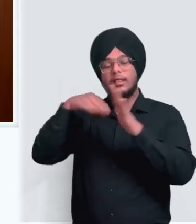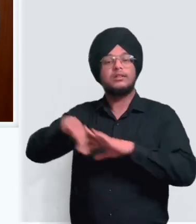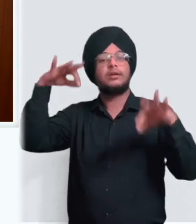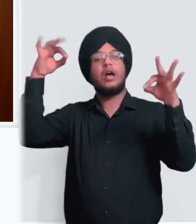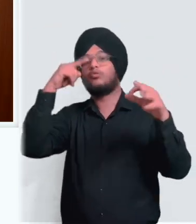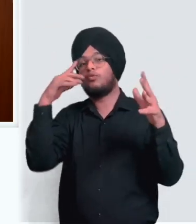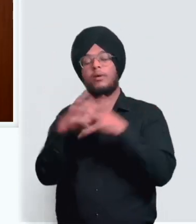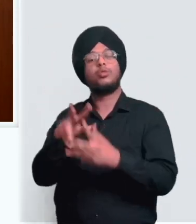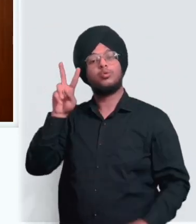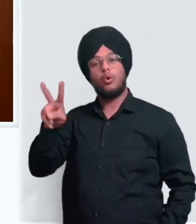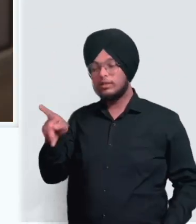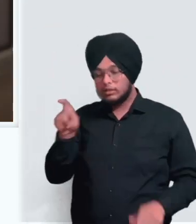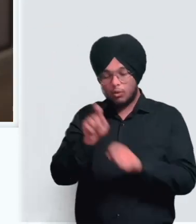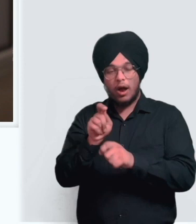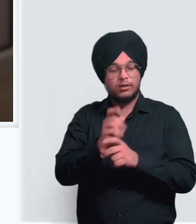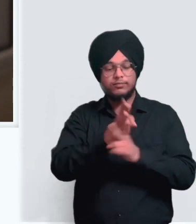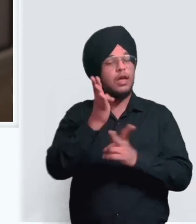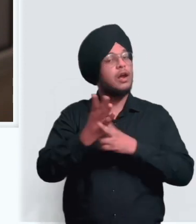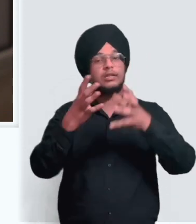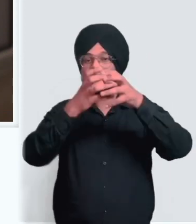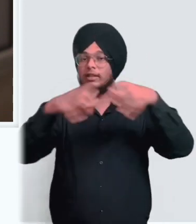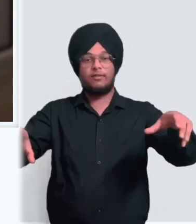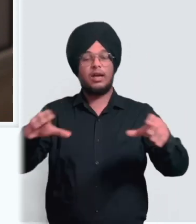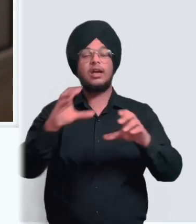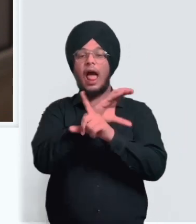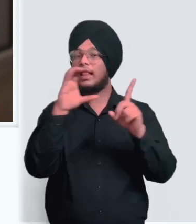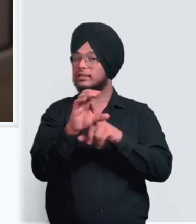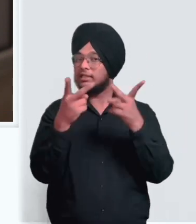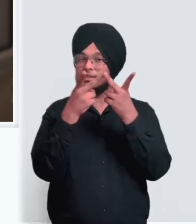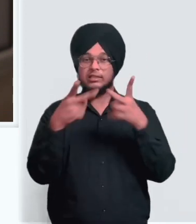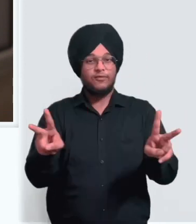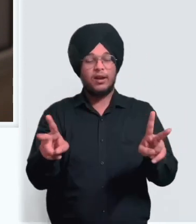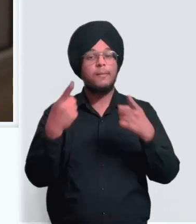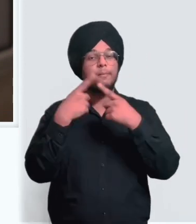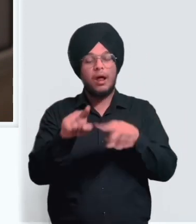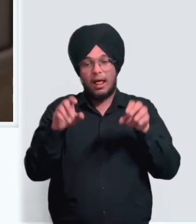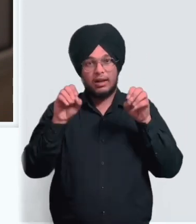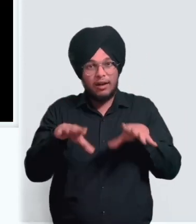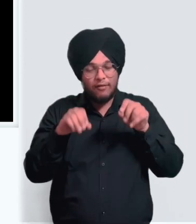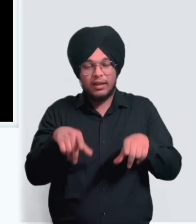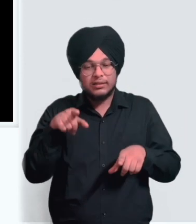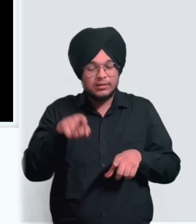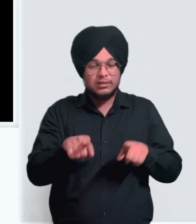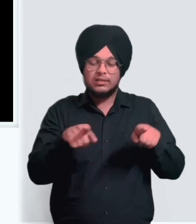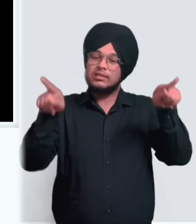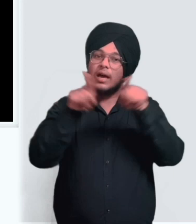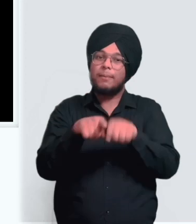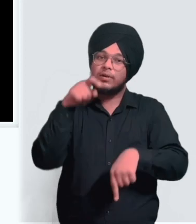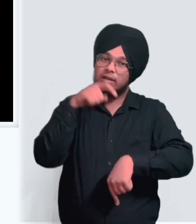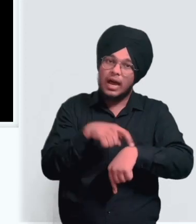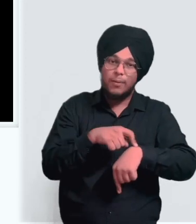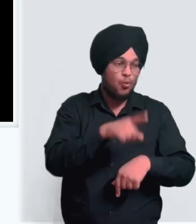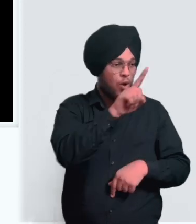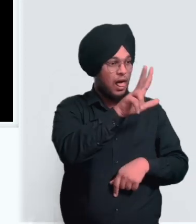Degas of Ballet Dancers. These works are from different continents and different cultural contexts, but from roughly the same